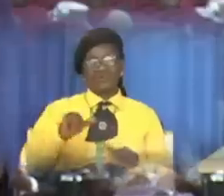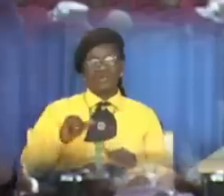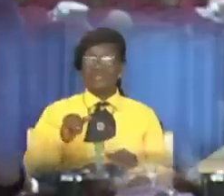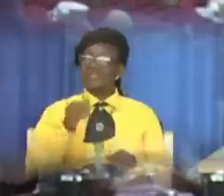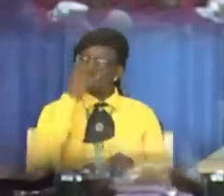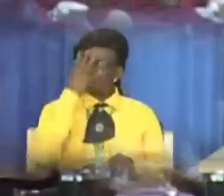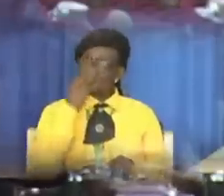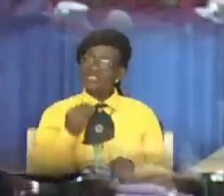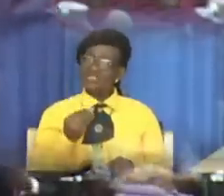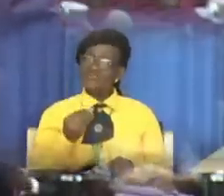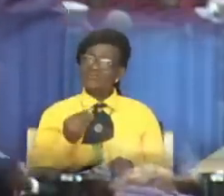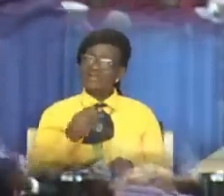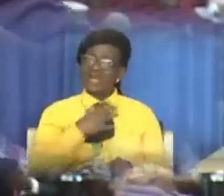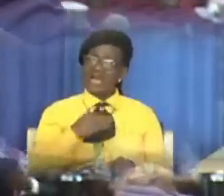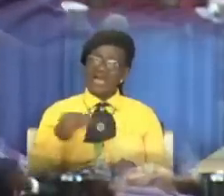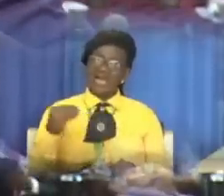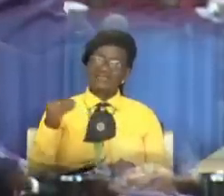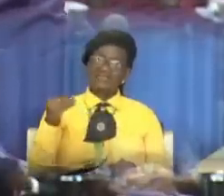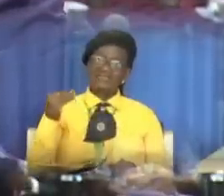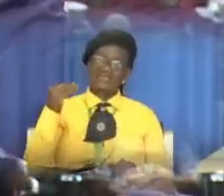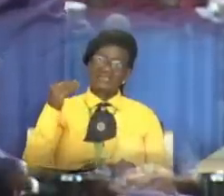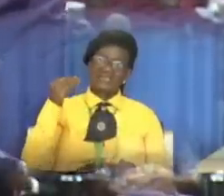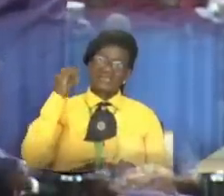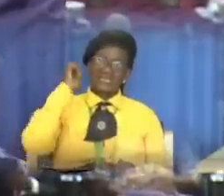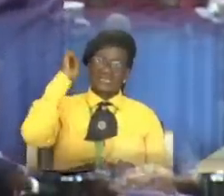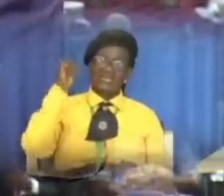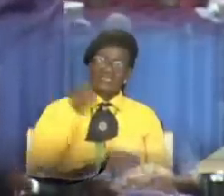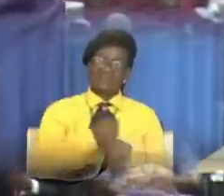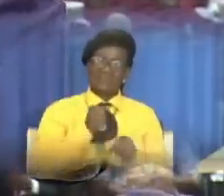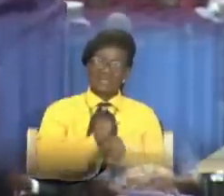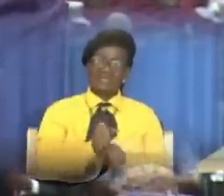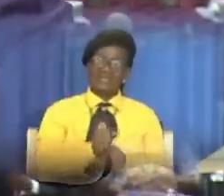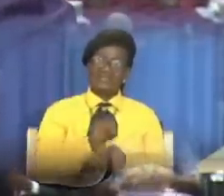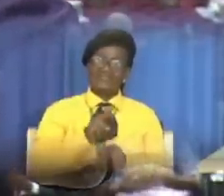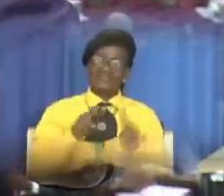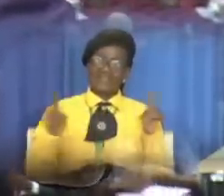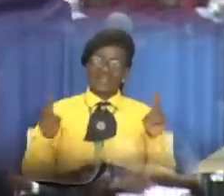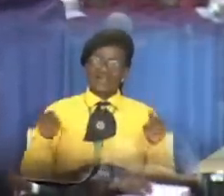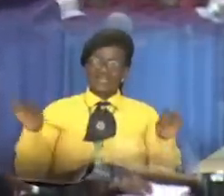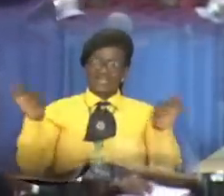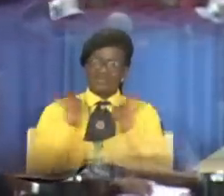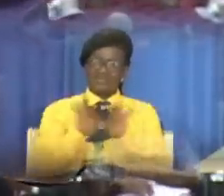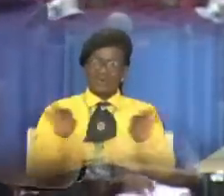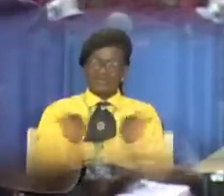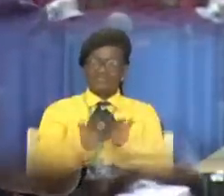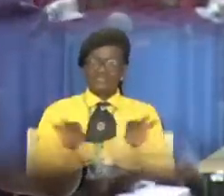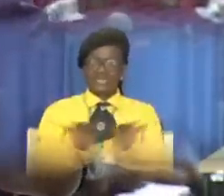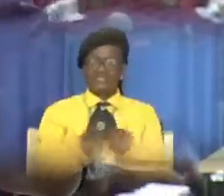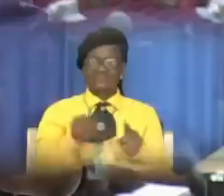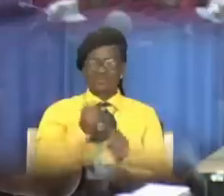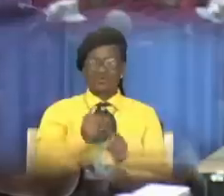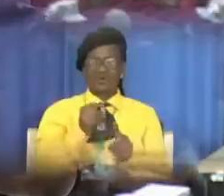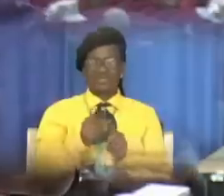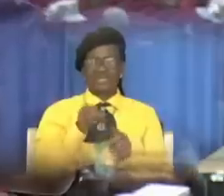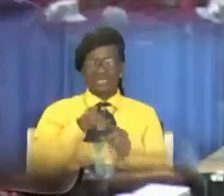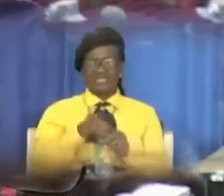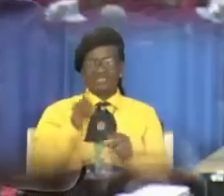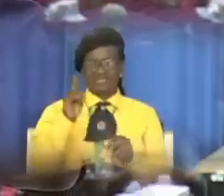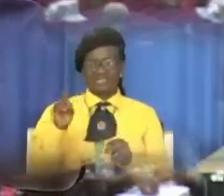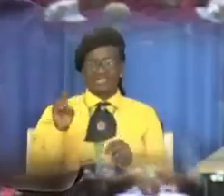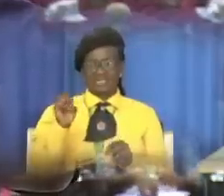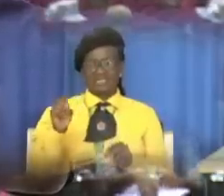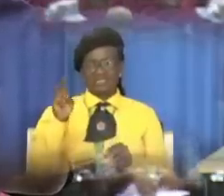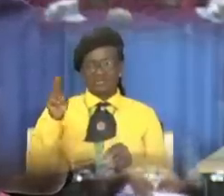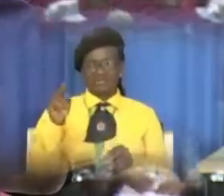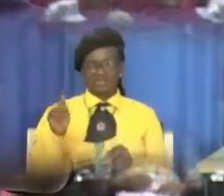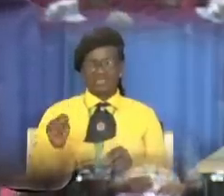And then he made a very important statement in Deuteronomy chapter 30